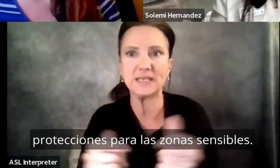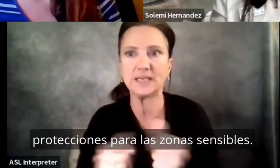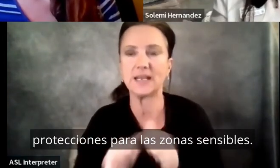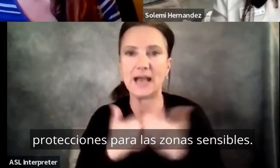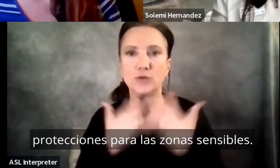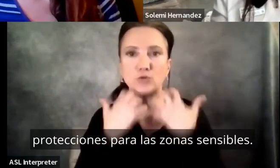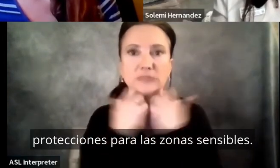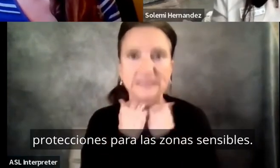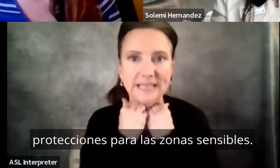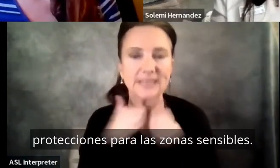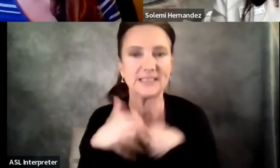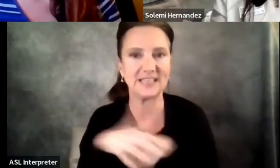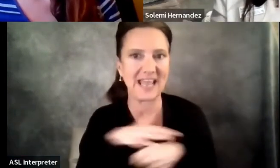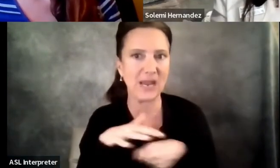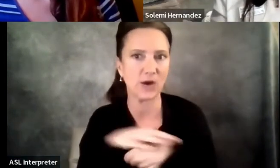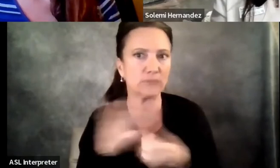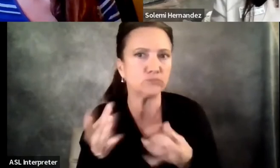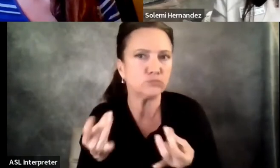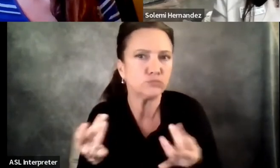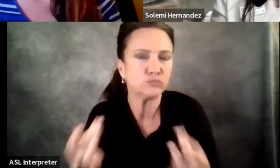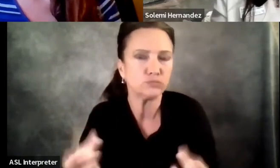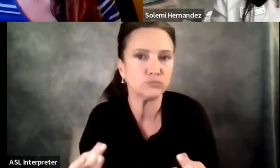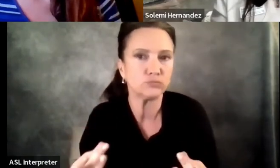the sensitive areas.